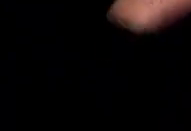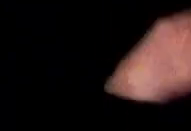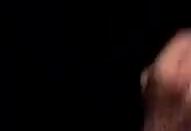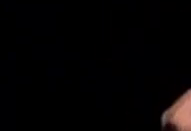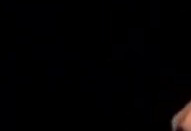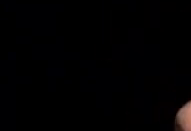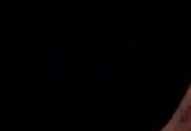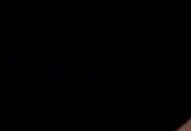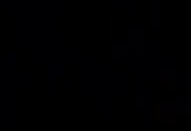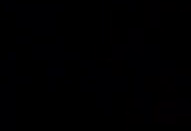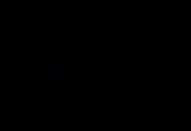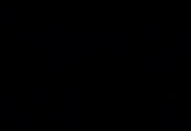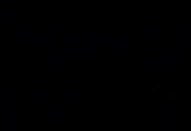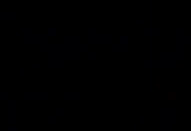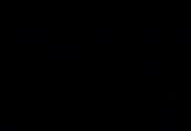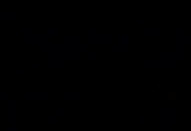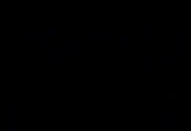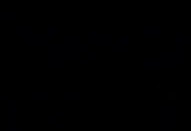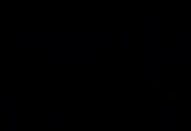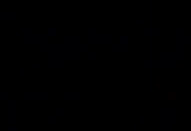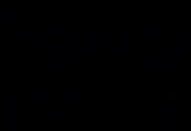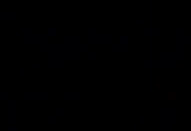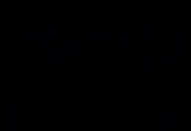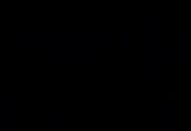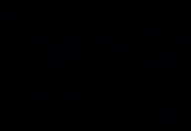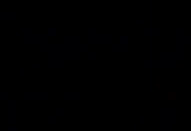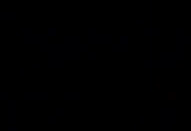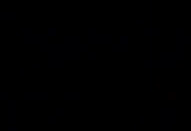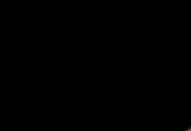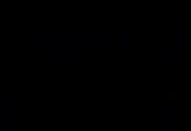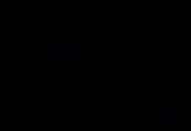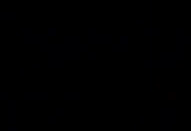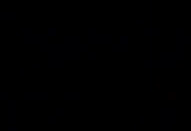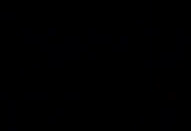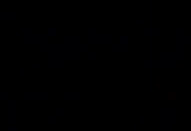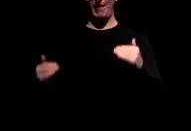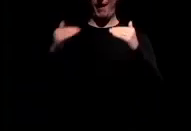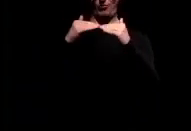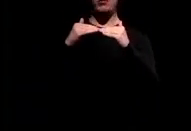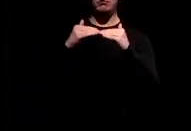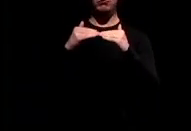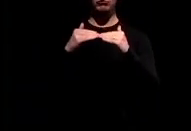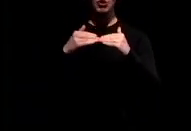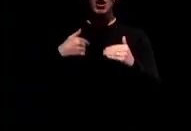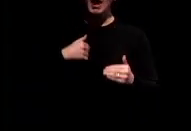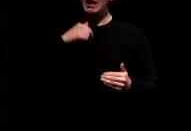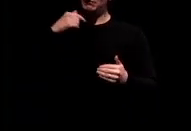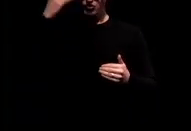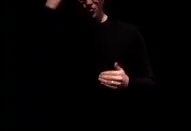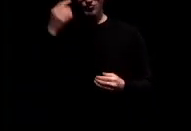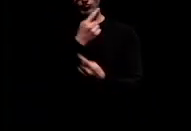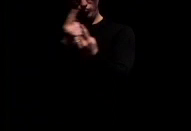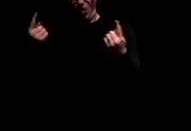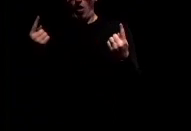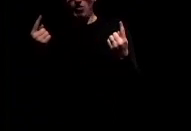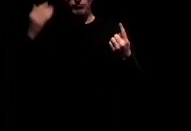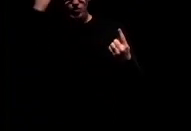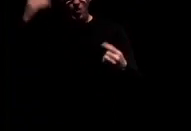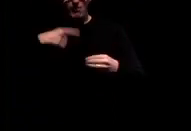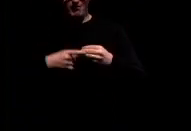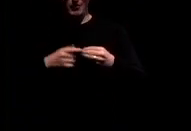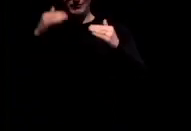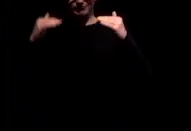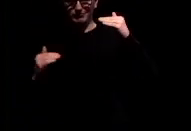equity. So we all know there's disparities. I don't think I have to go into great detail there, right? And I think some of the worrisome